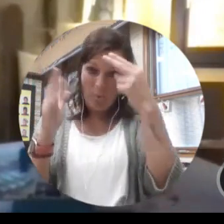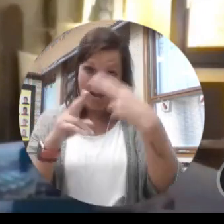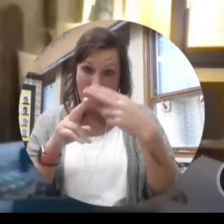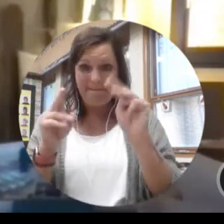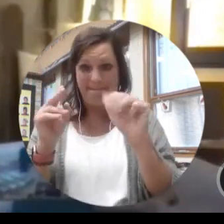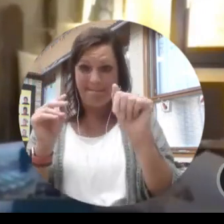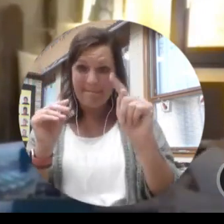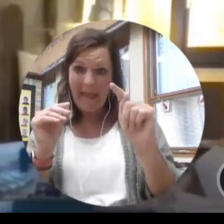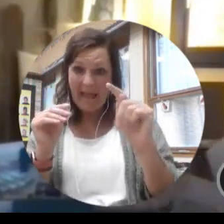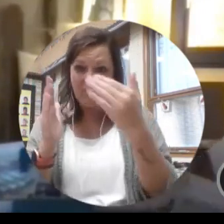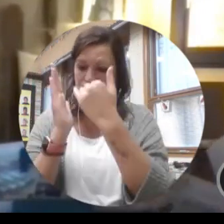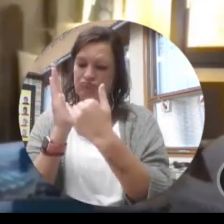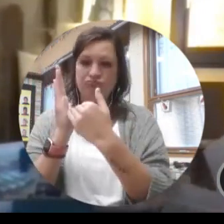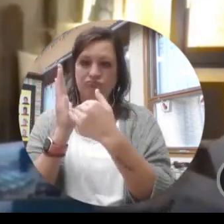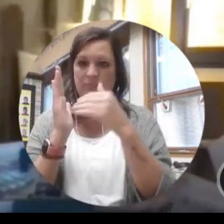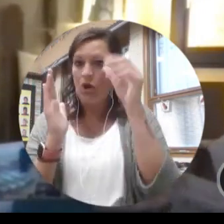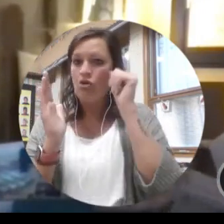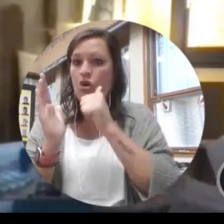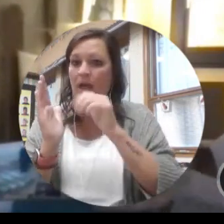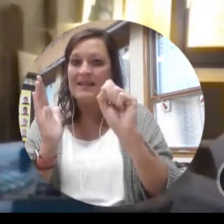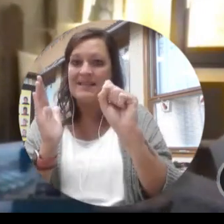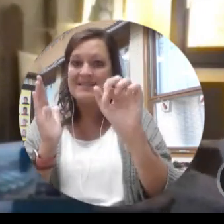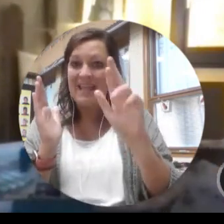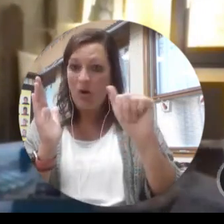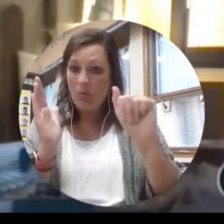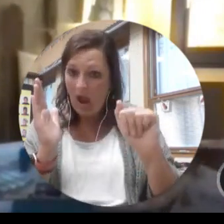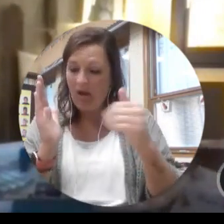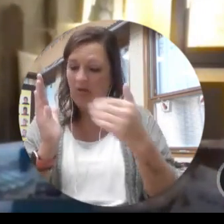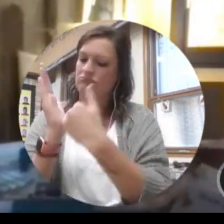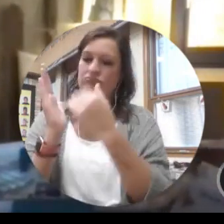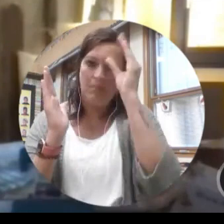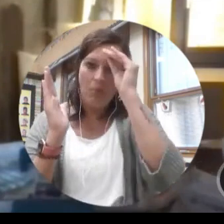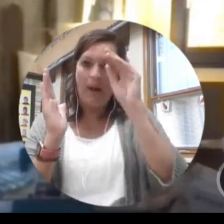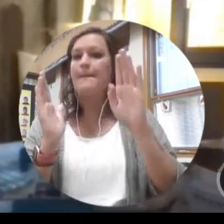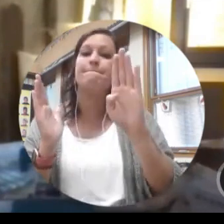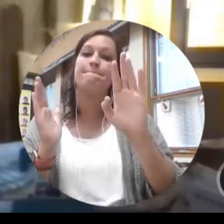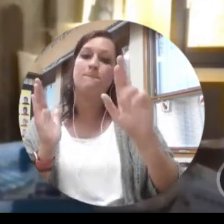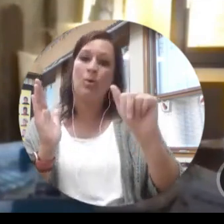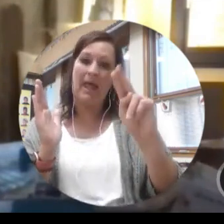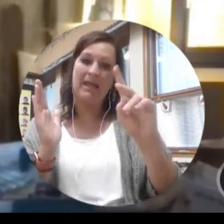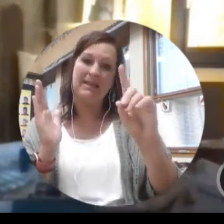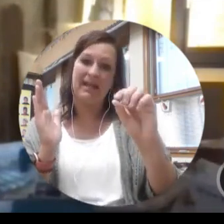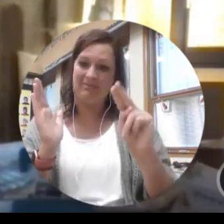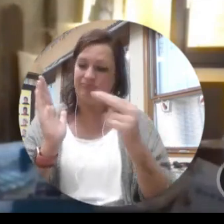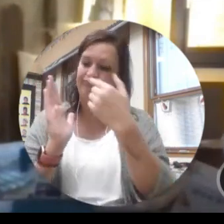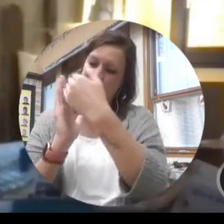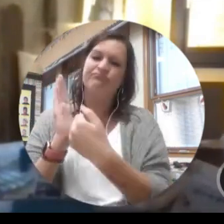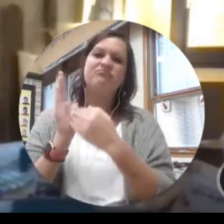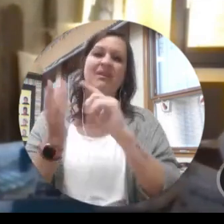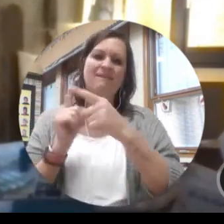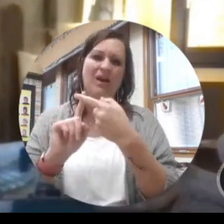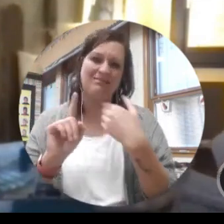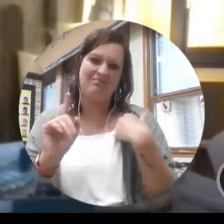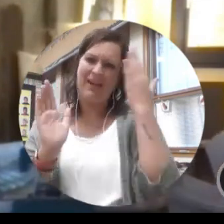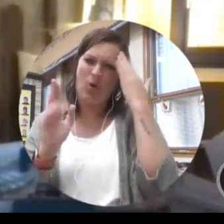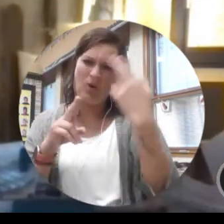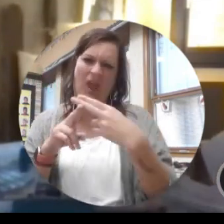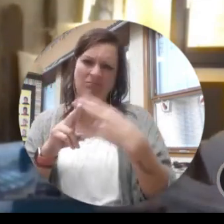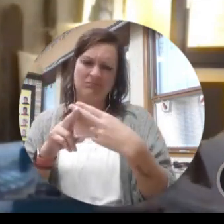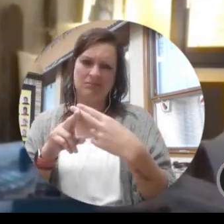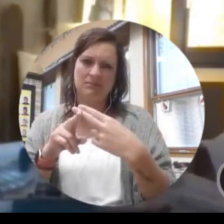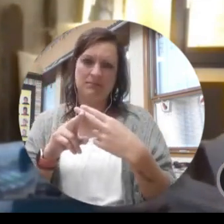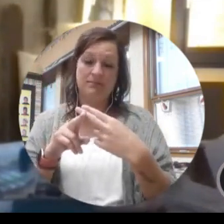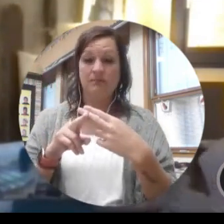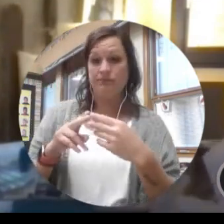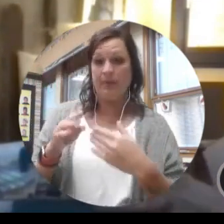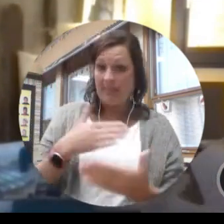star. Brandon. I didn't want to have extra homework when my group came over, so as the morning went on, I tried to finish everything. Whenever Miss